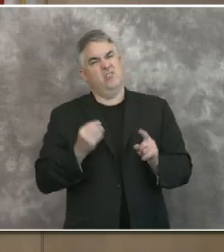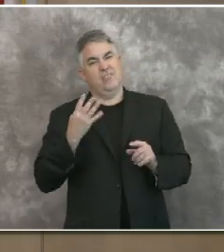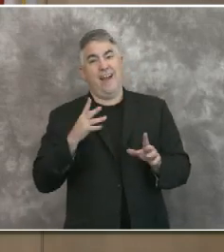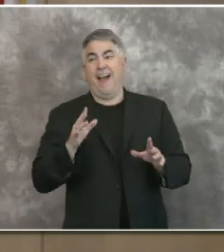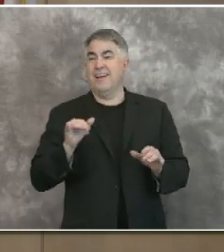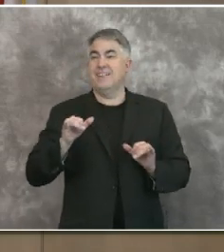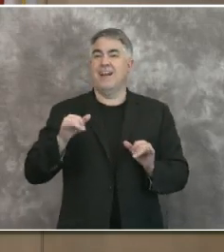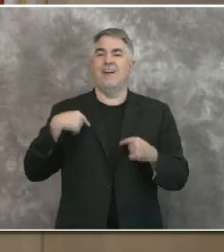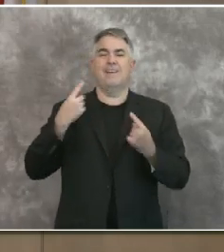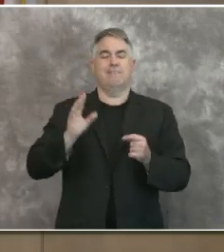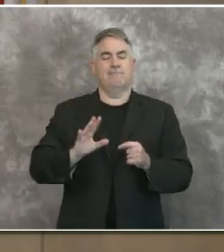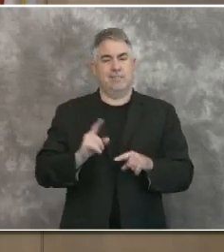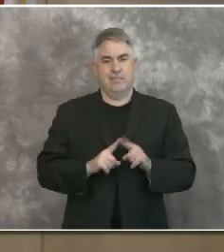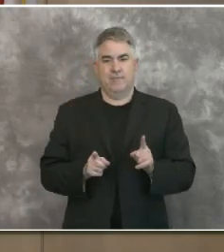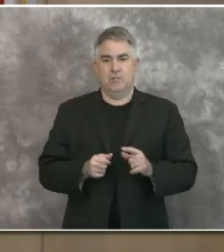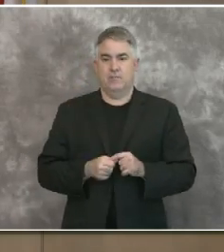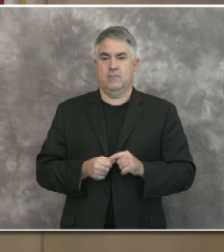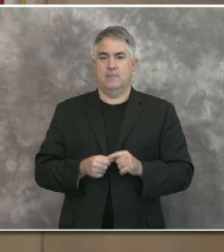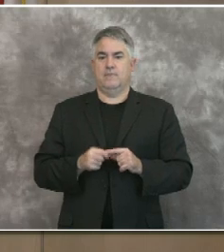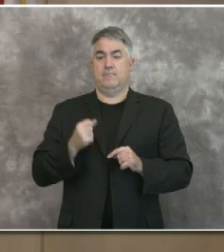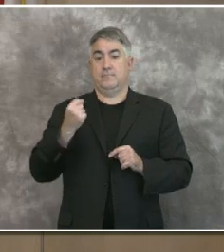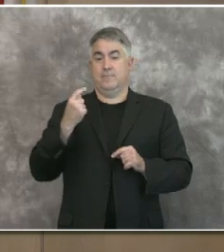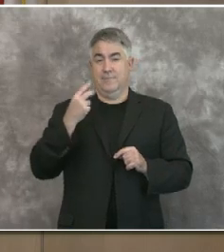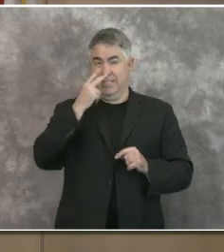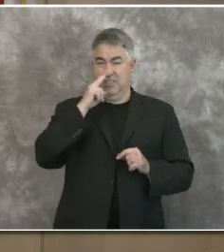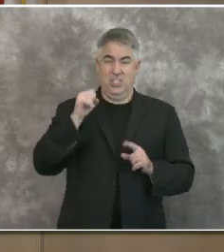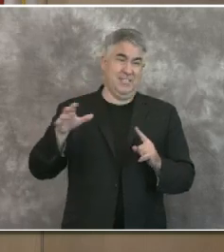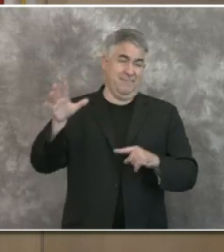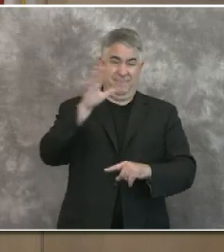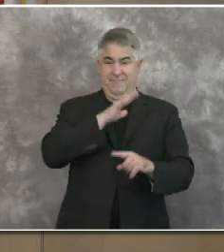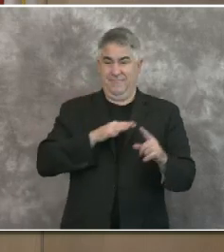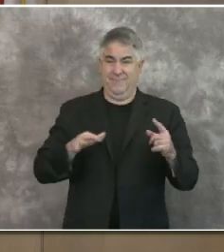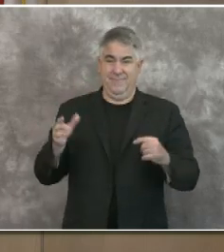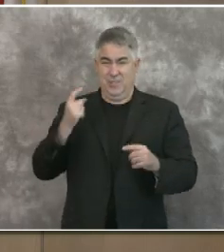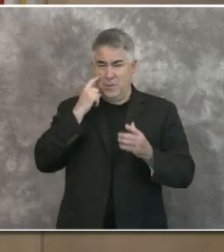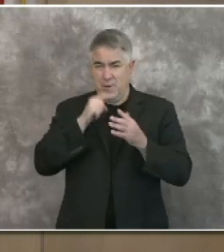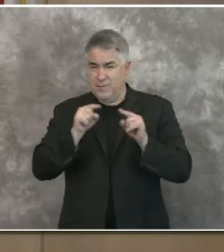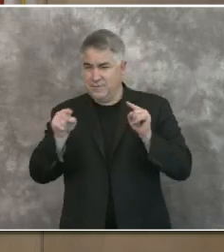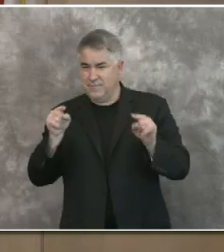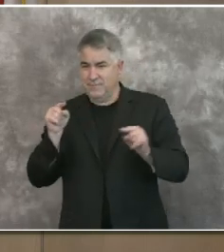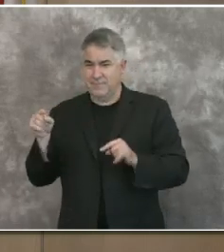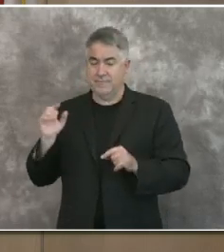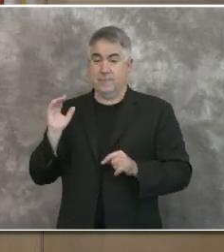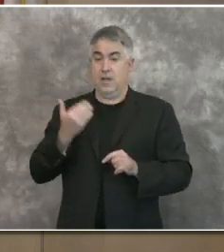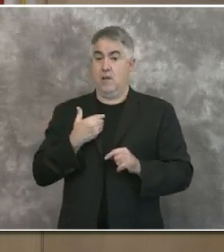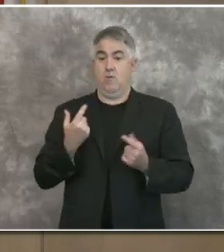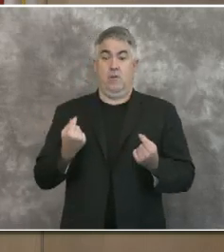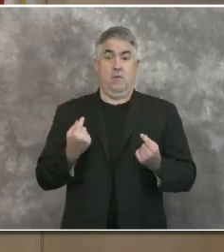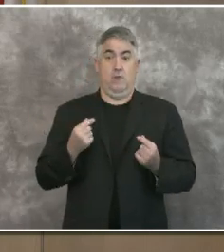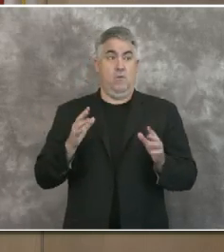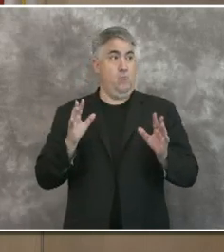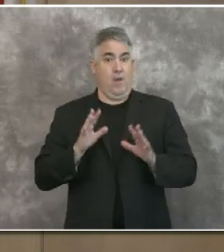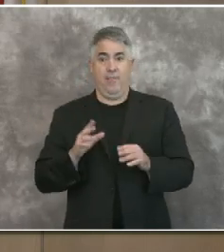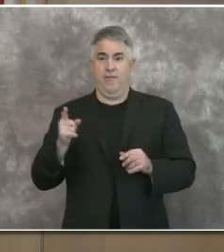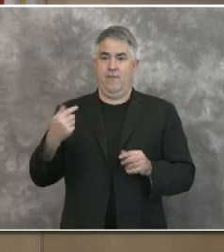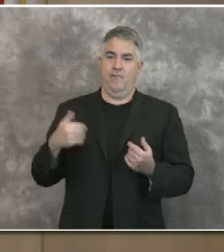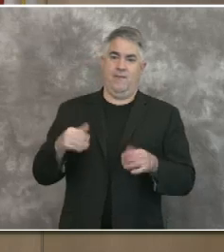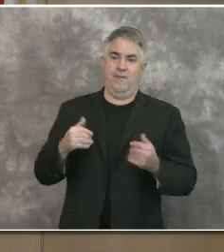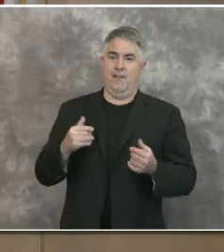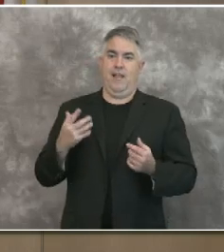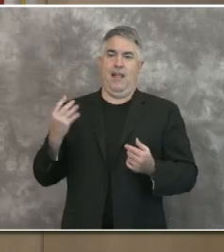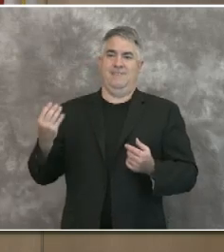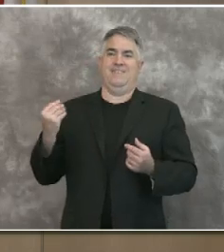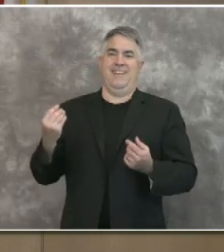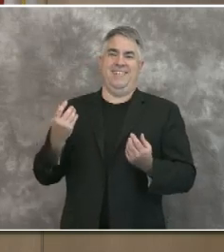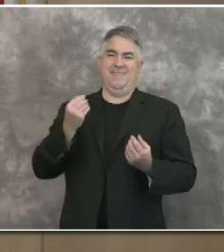been going on around the country. Fortunately, with our climate, you'll see more outdoor dining parking lots